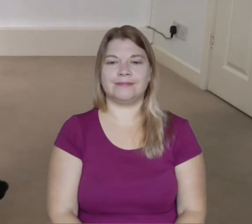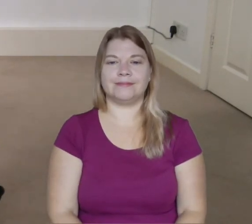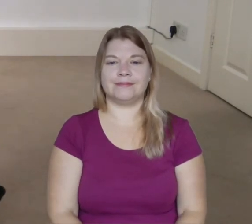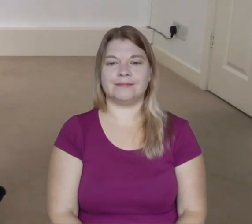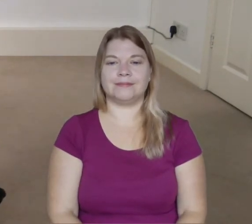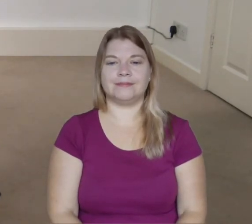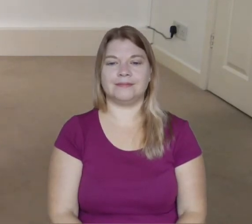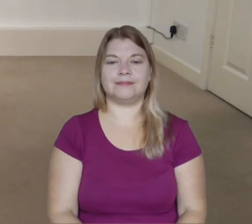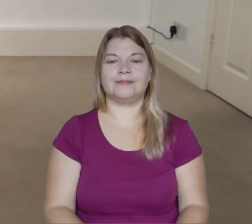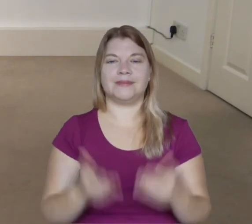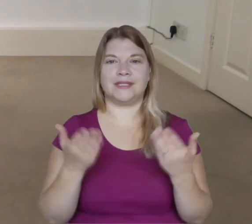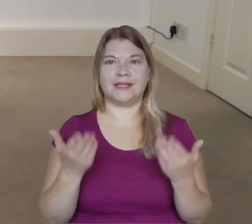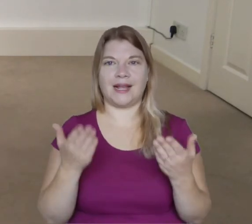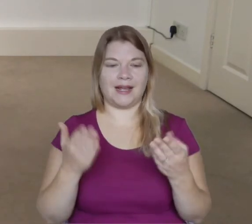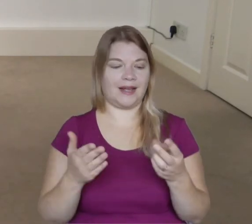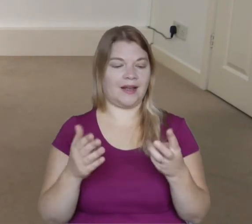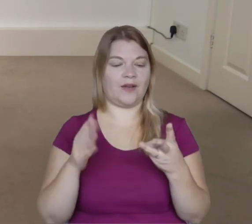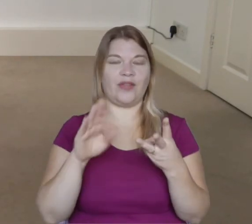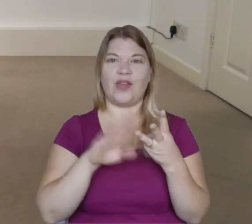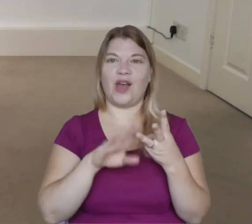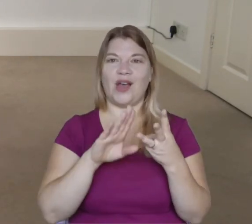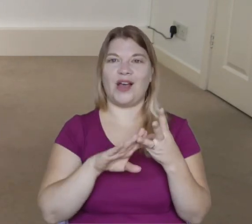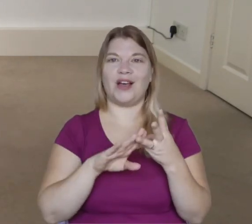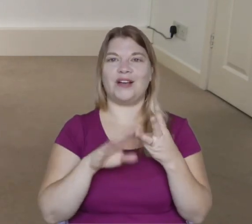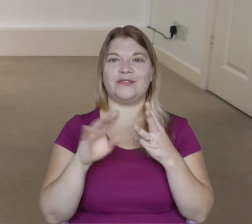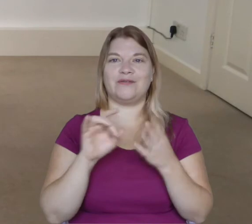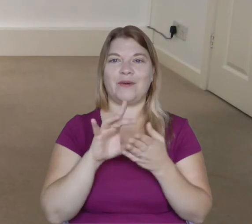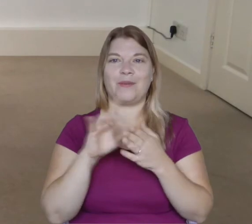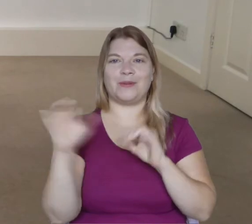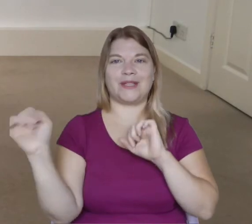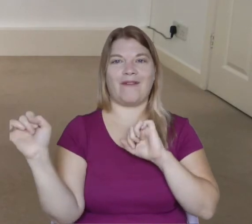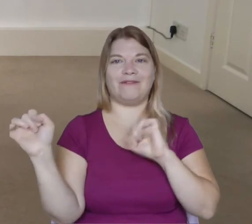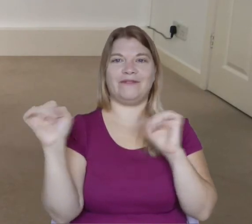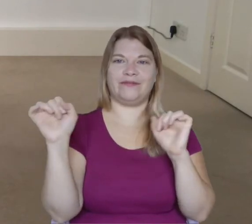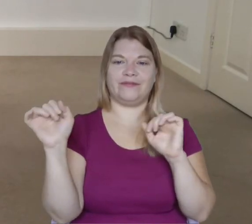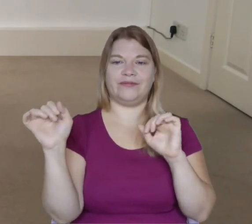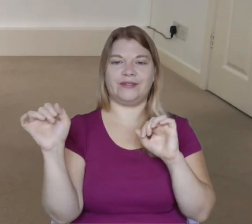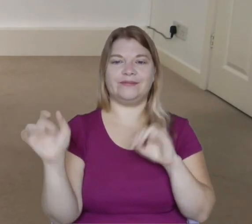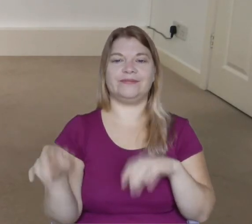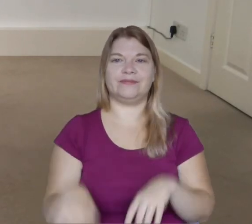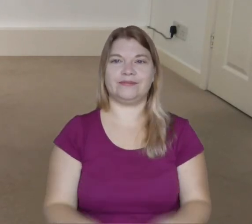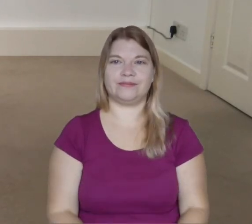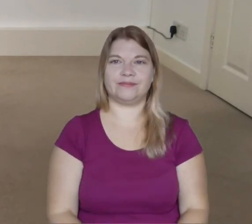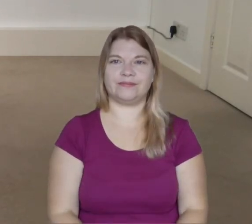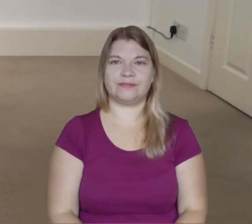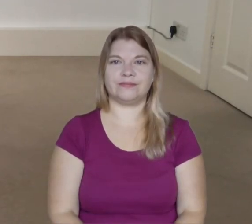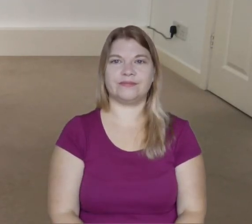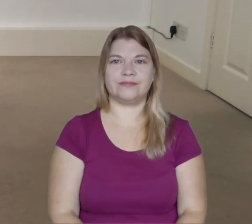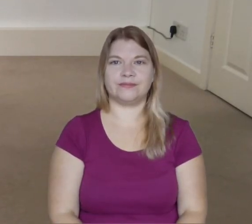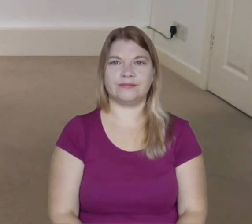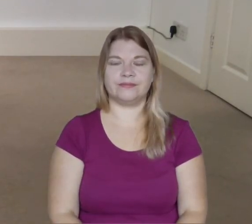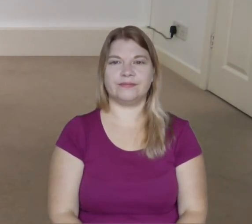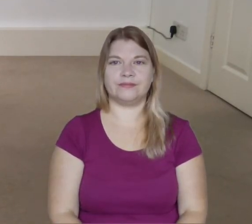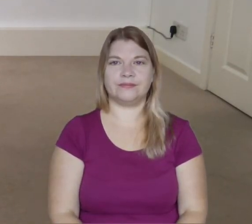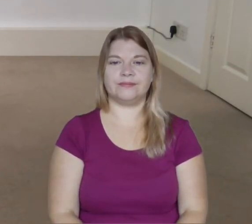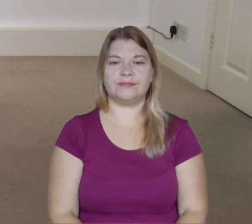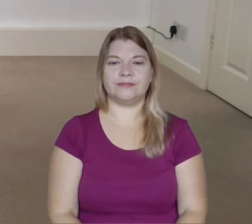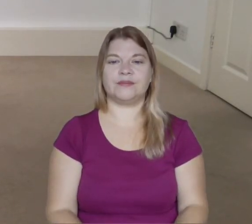good. Now we're going to go into footy scarf. So waving one way and then the